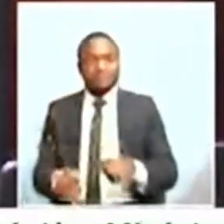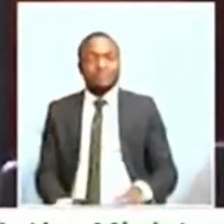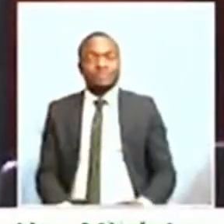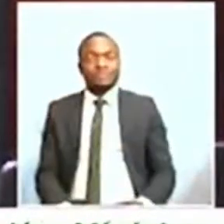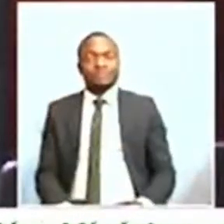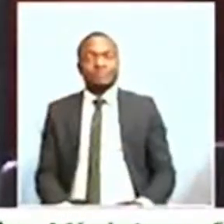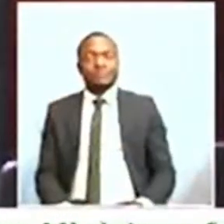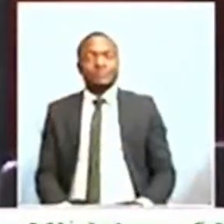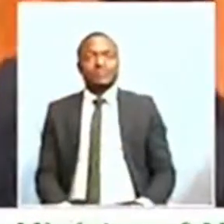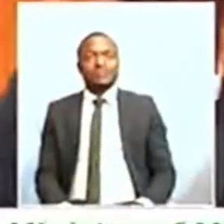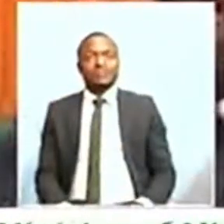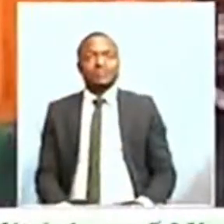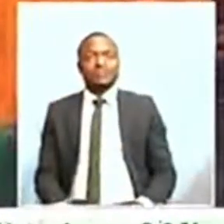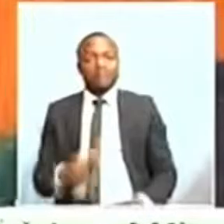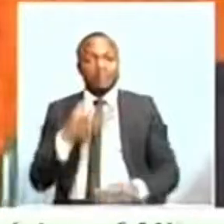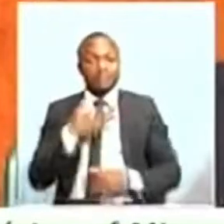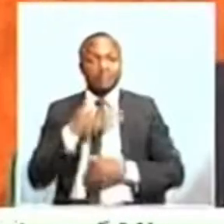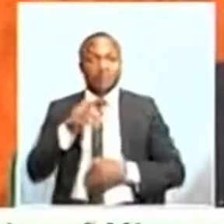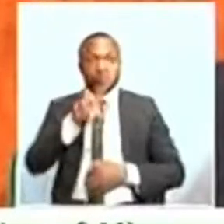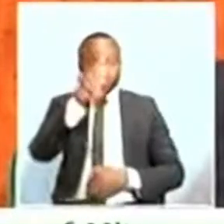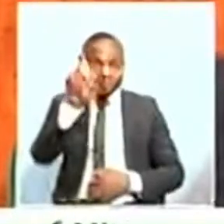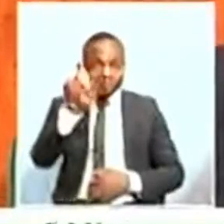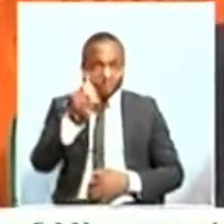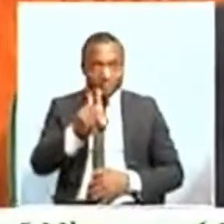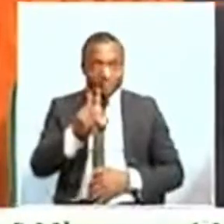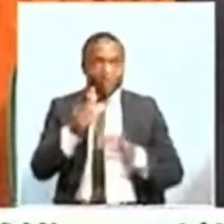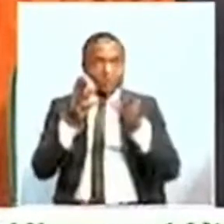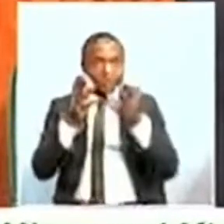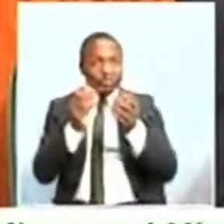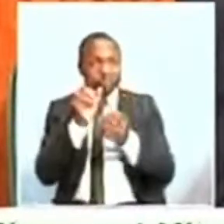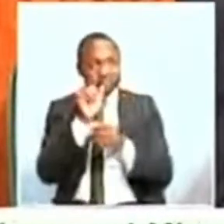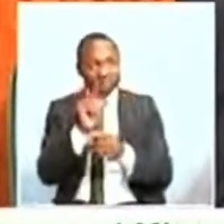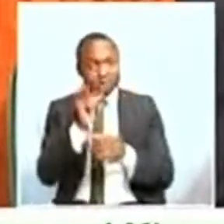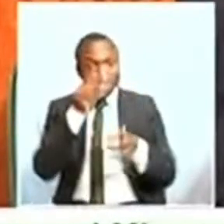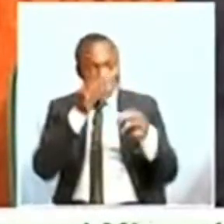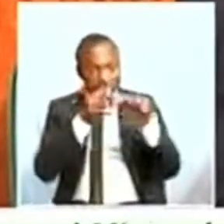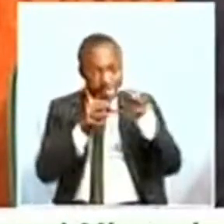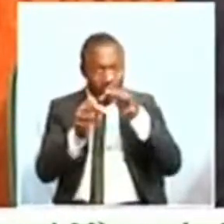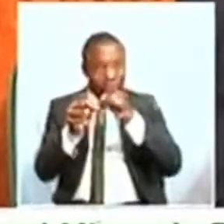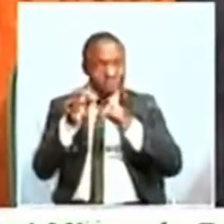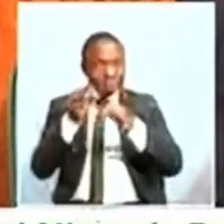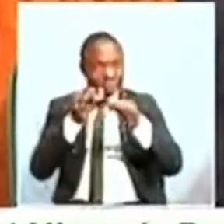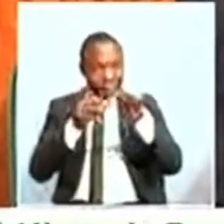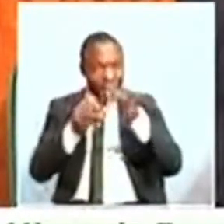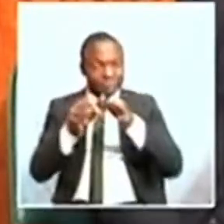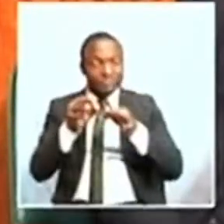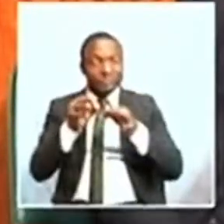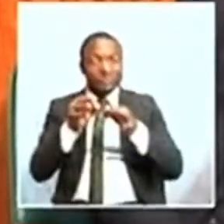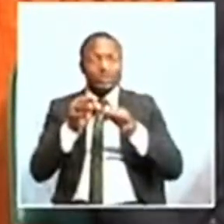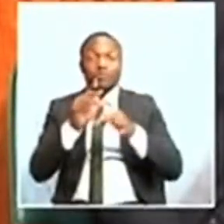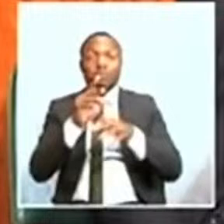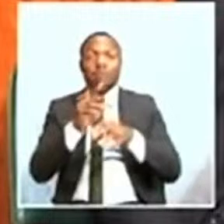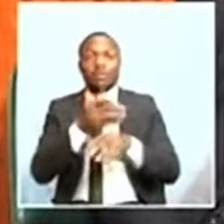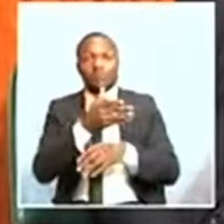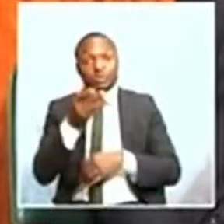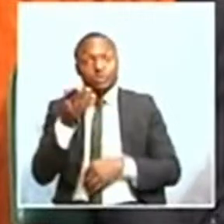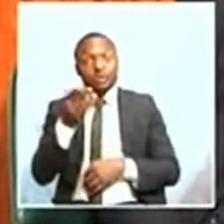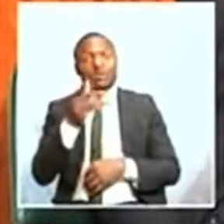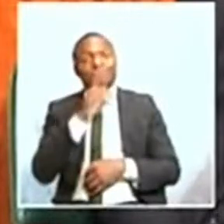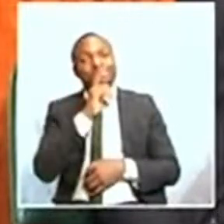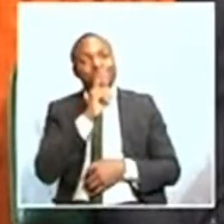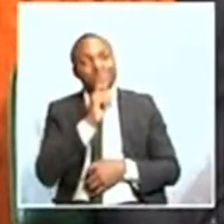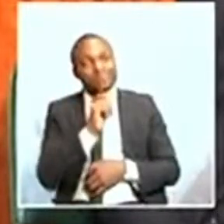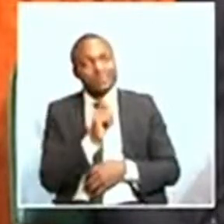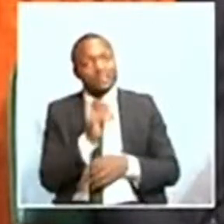around the country. But my question is, I wanted you to explain to a common man who would want